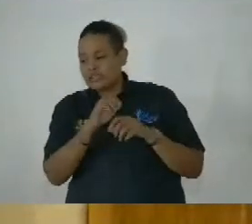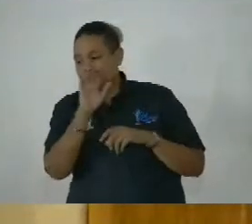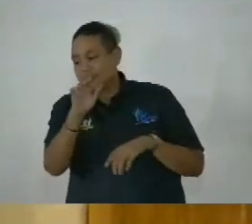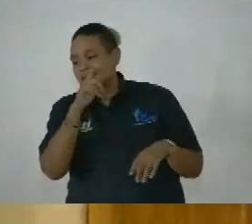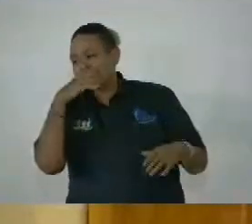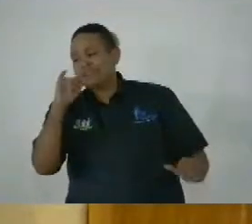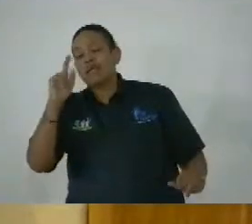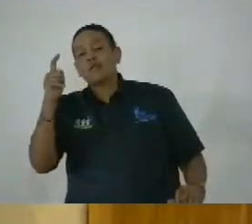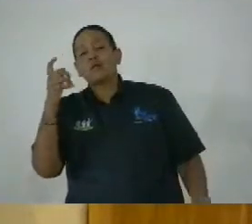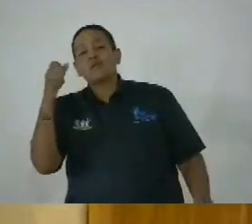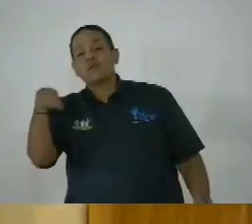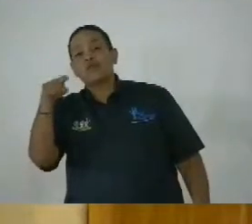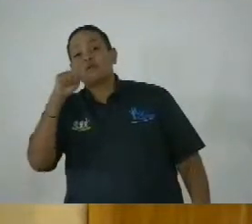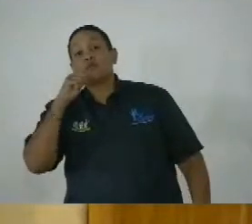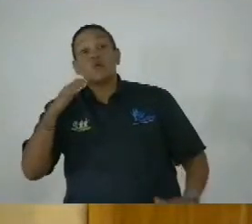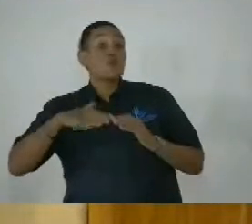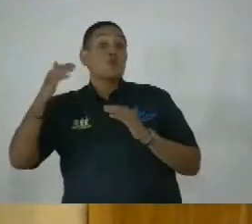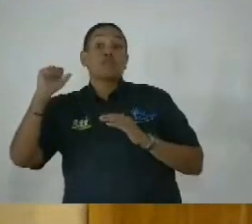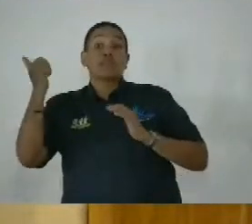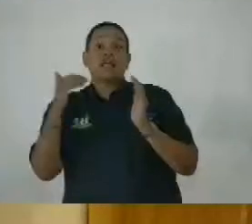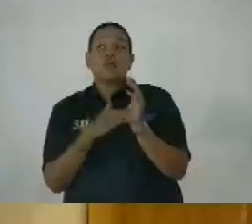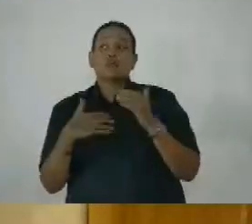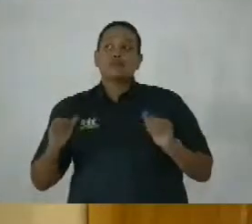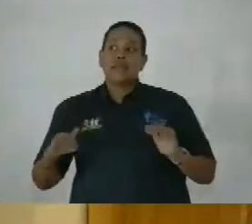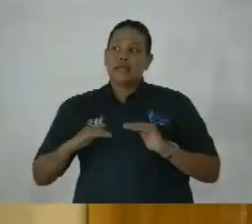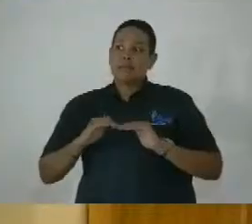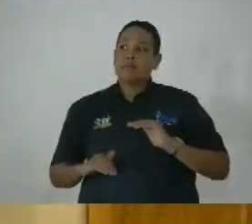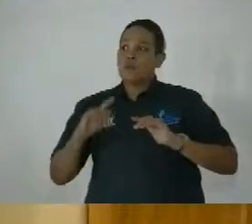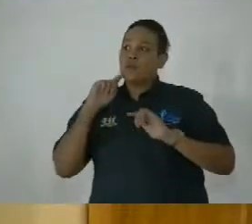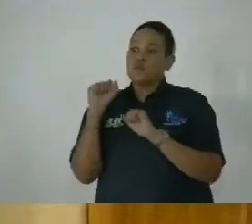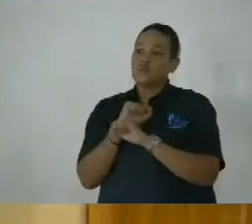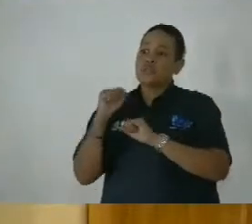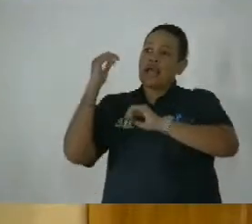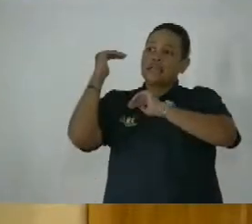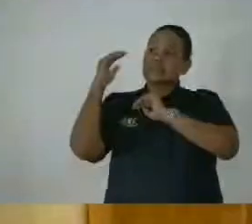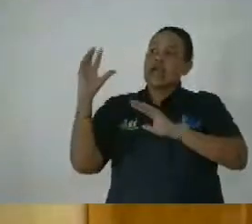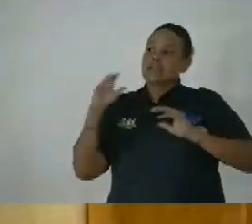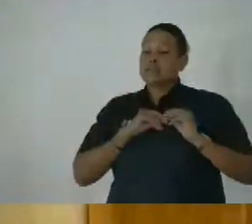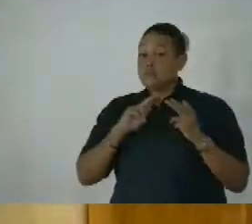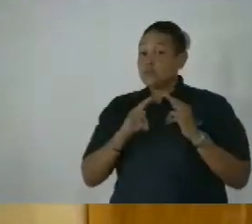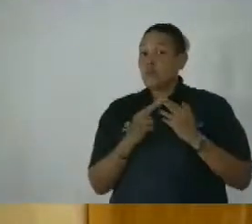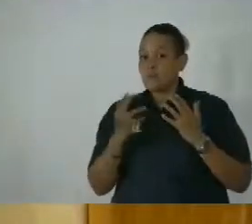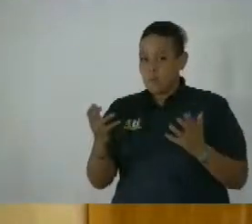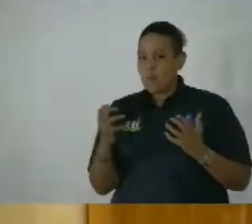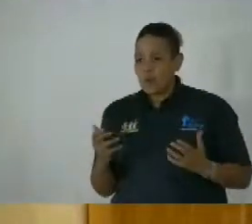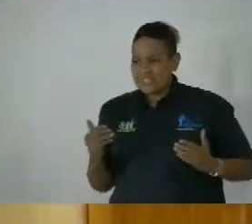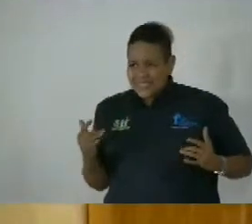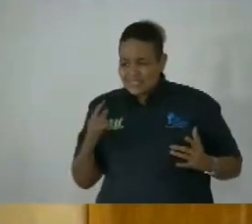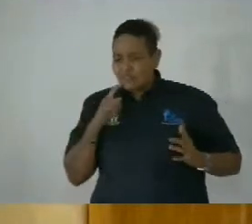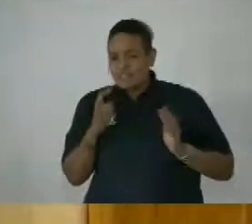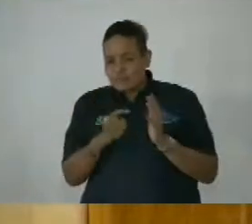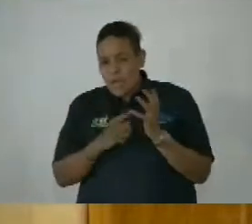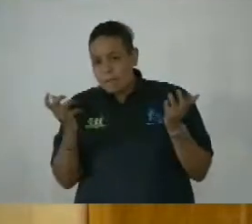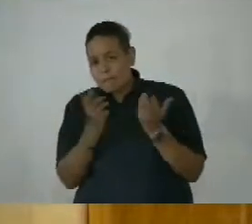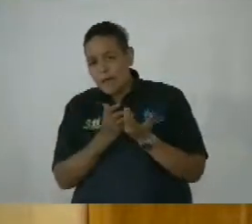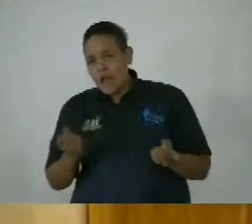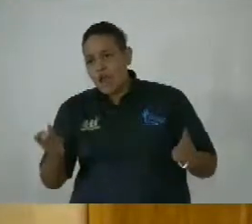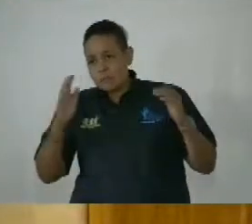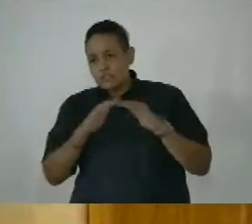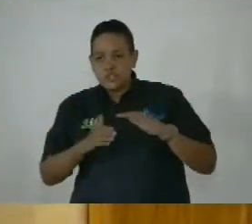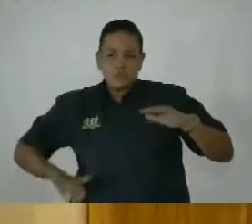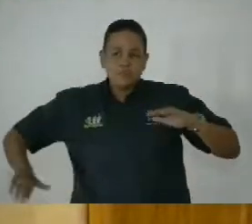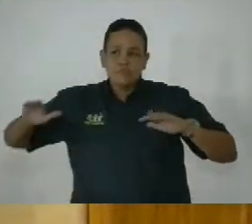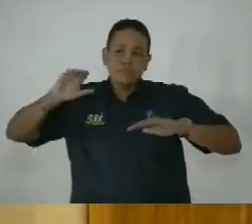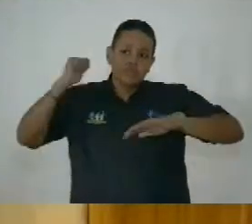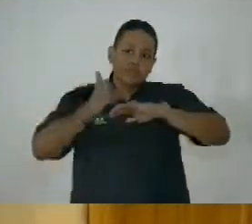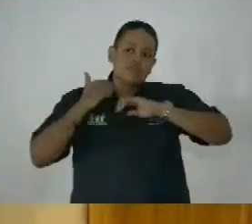still only took them to just over 10,000, which was still way below the accepted or what was the required